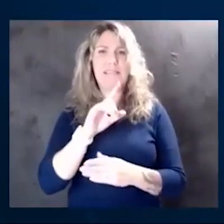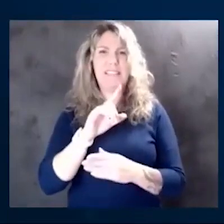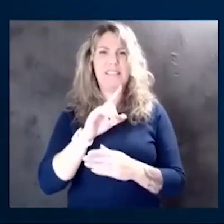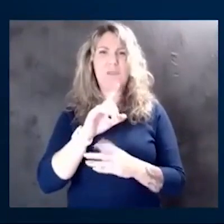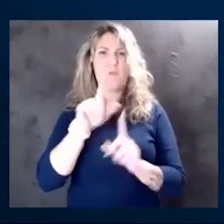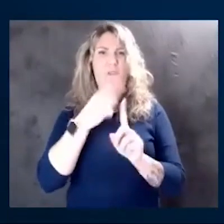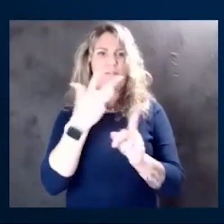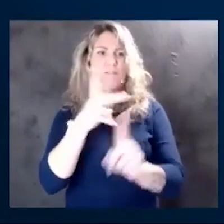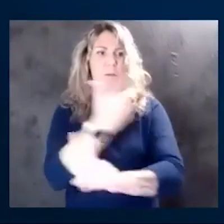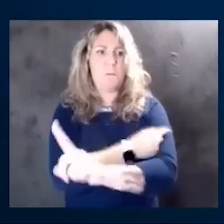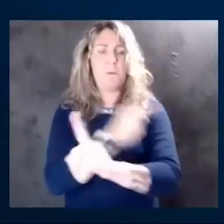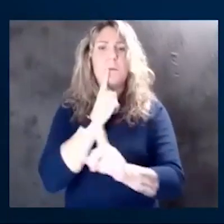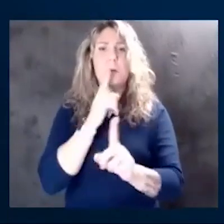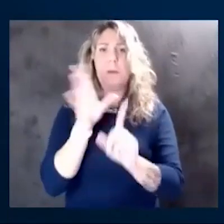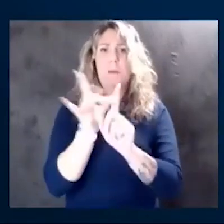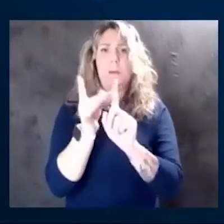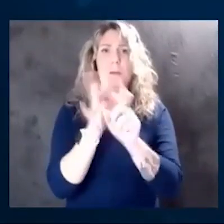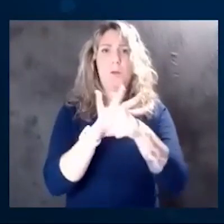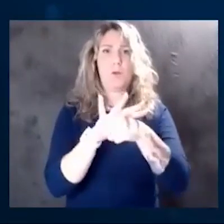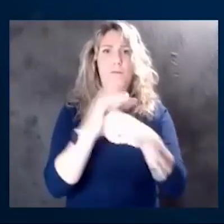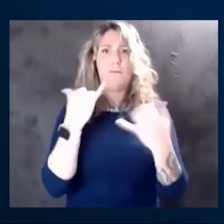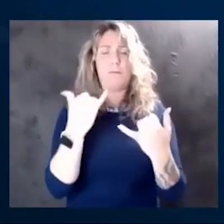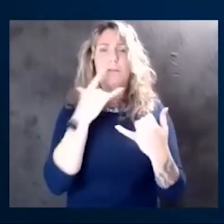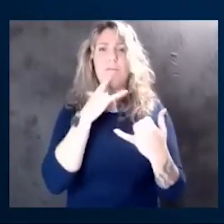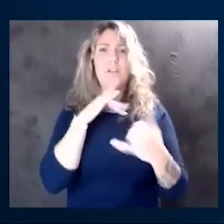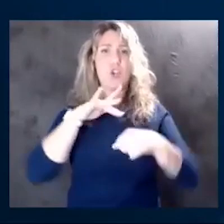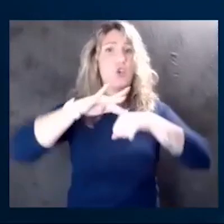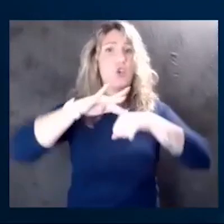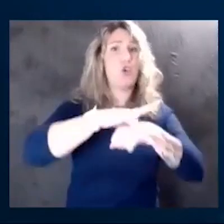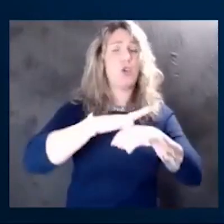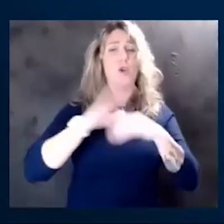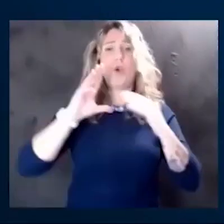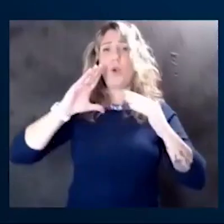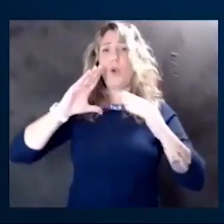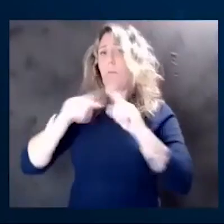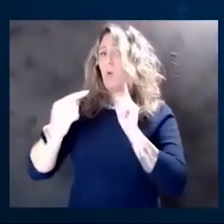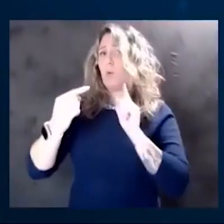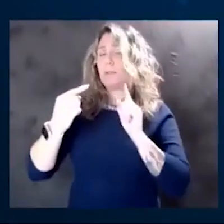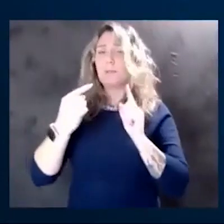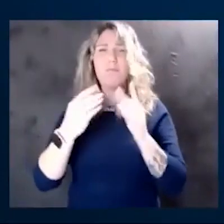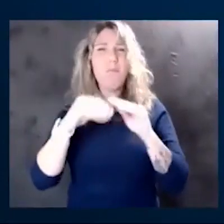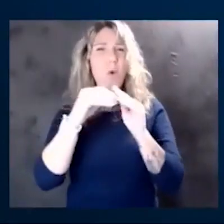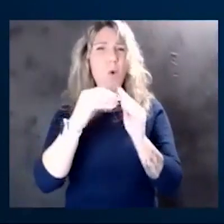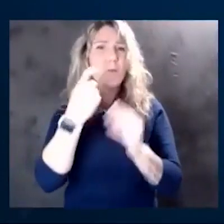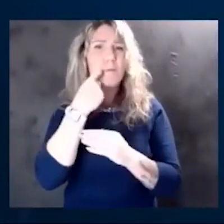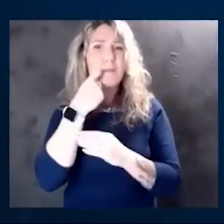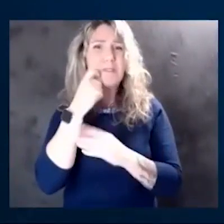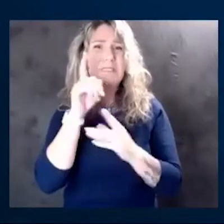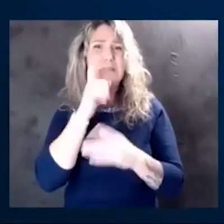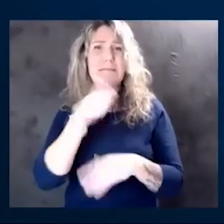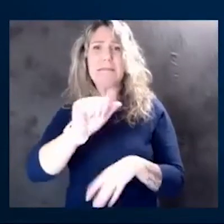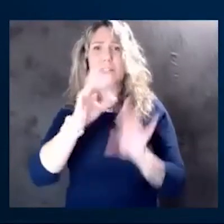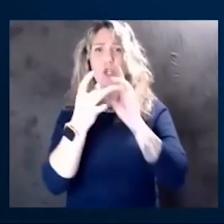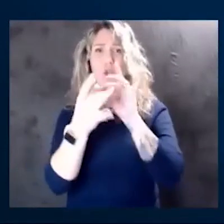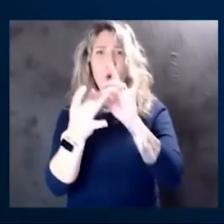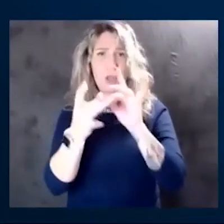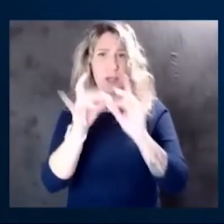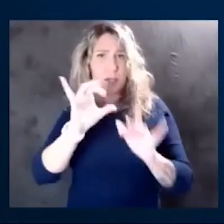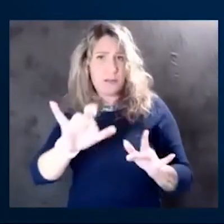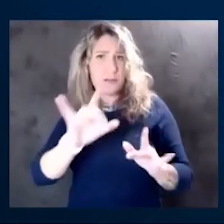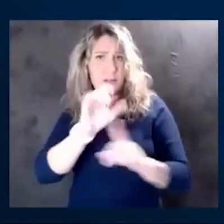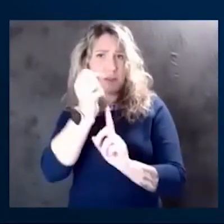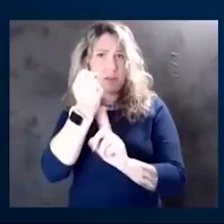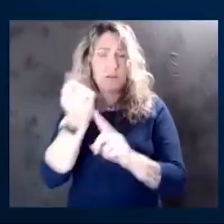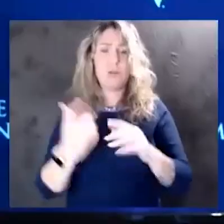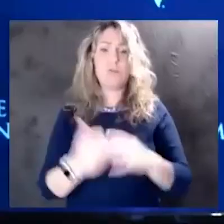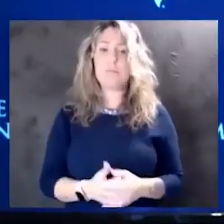who were vaccinated earlier as opposed to more recently? Any correlation in that regard? I don't have that